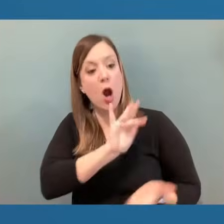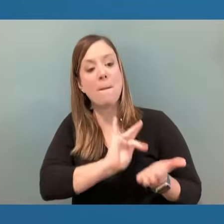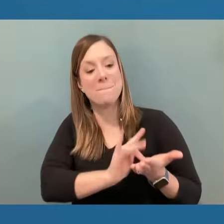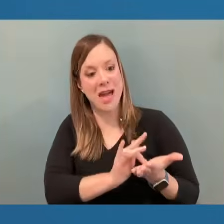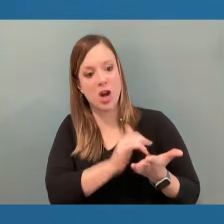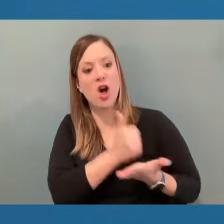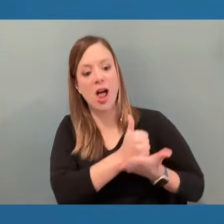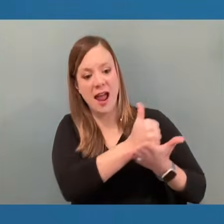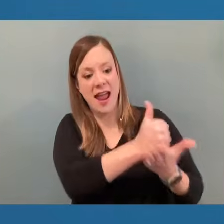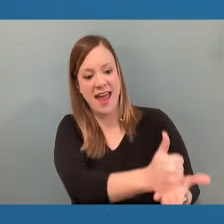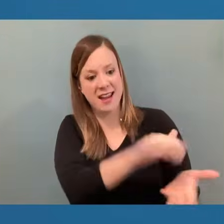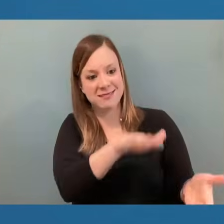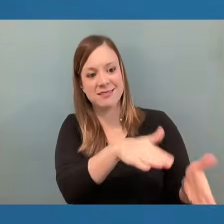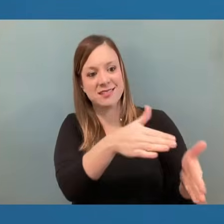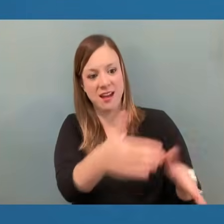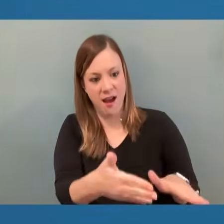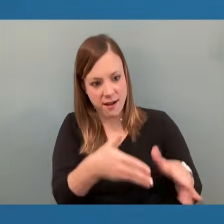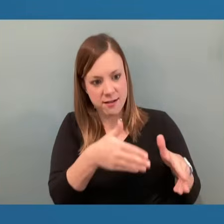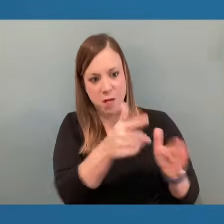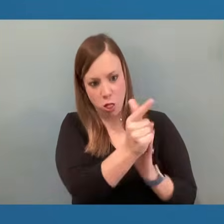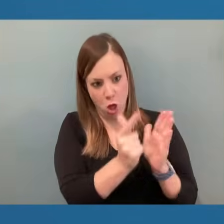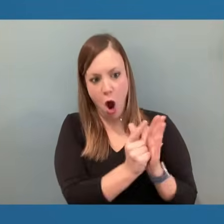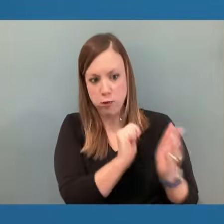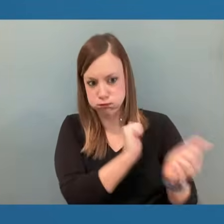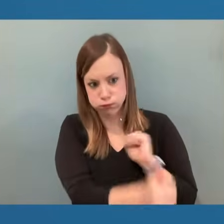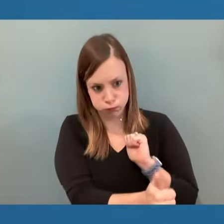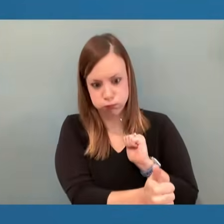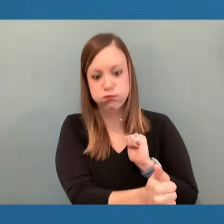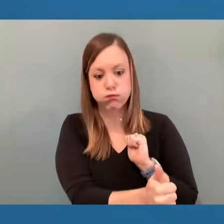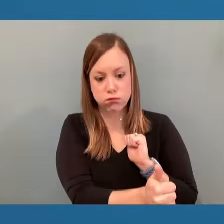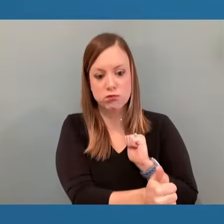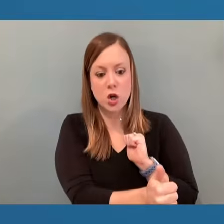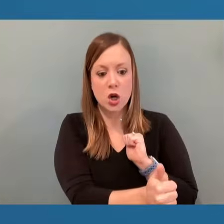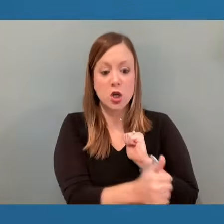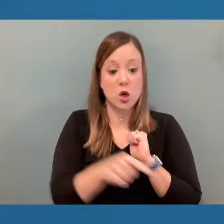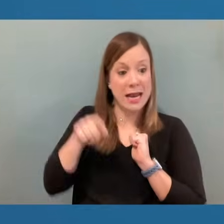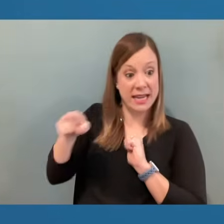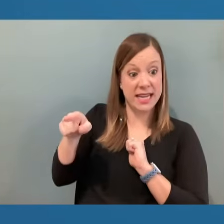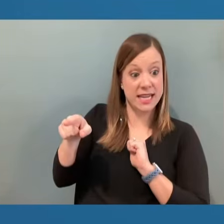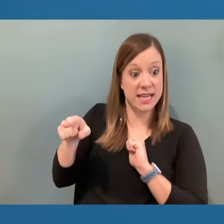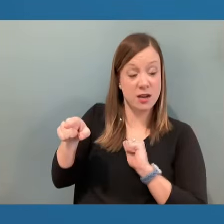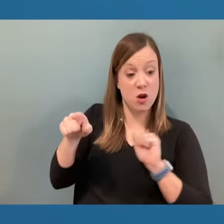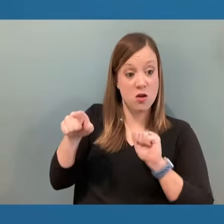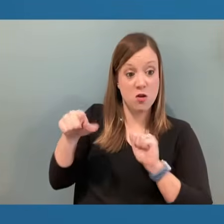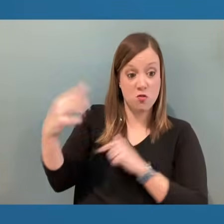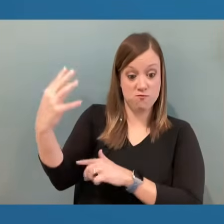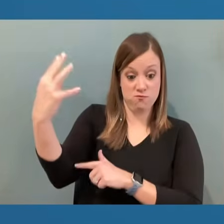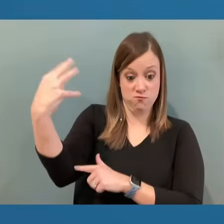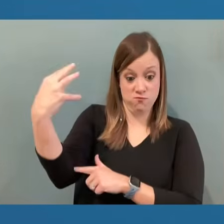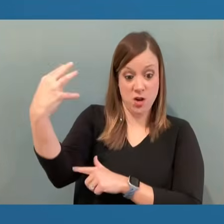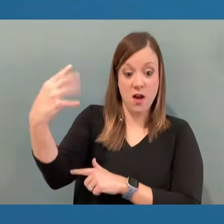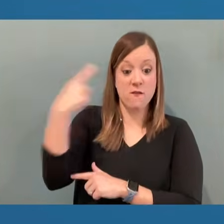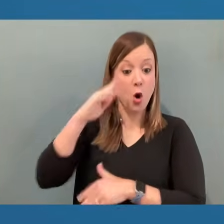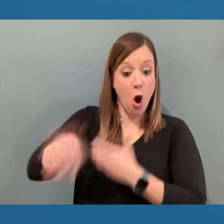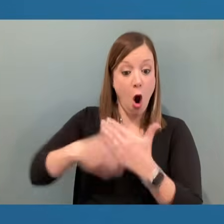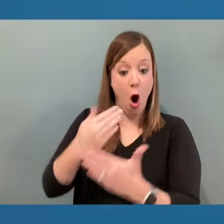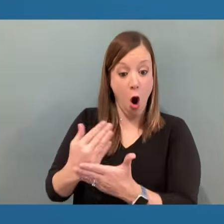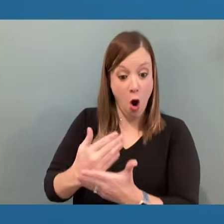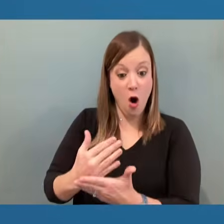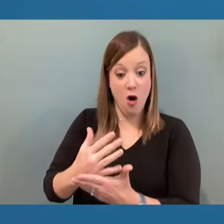them to pass medical aid and dying. And while he didn't have that option himself, he really would have preferred to have had